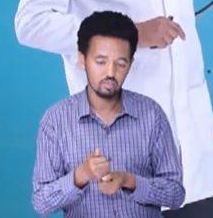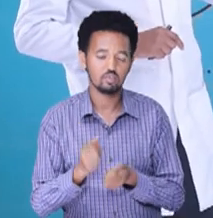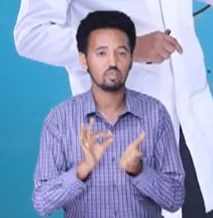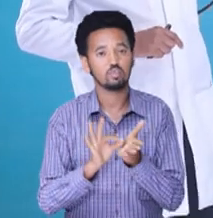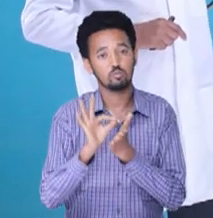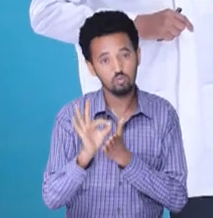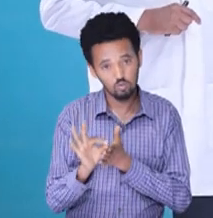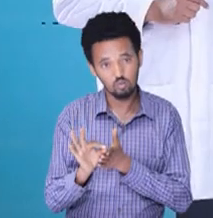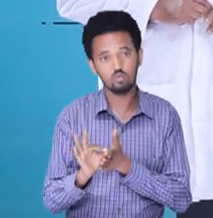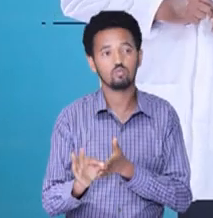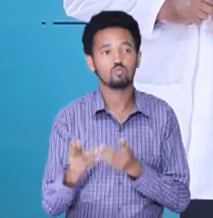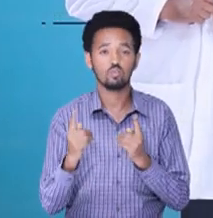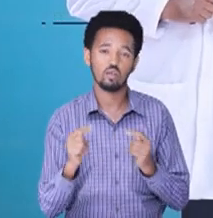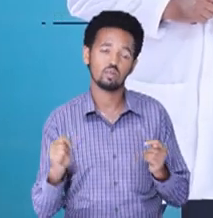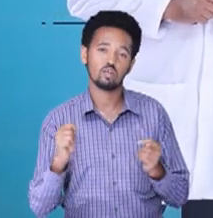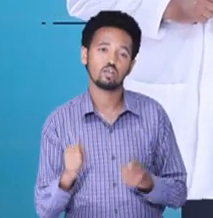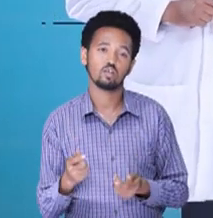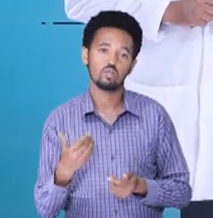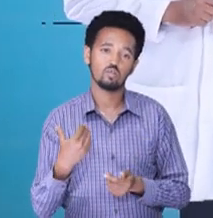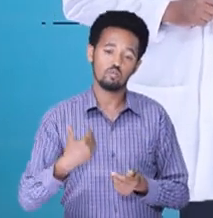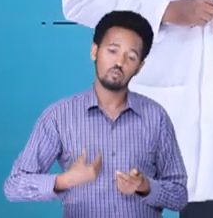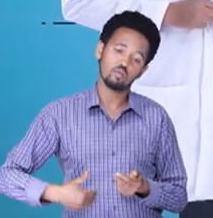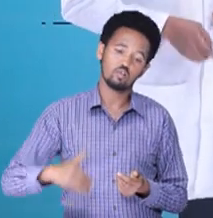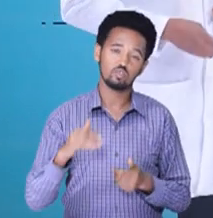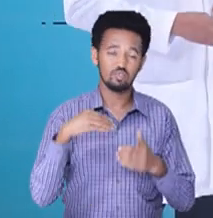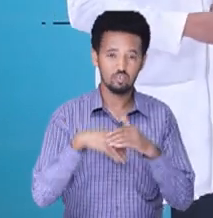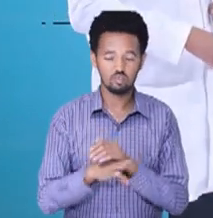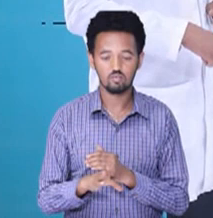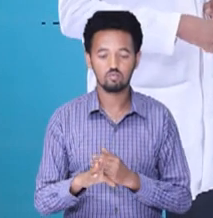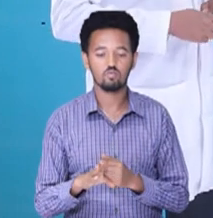of tyranny and oppression in France.